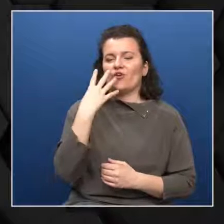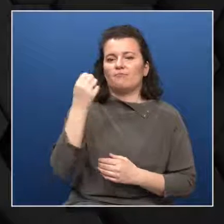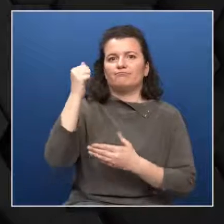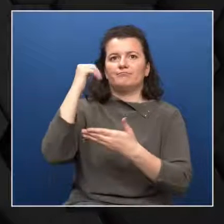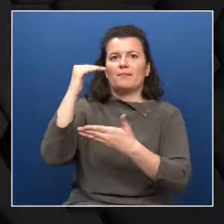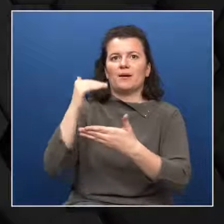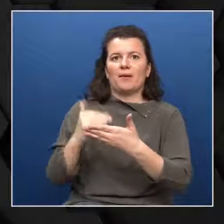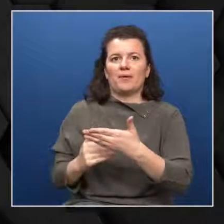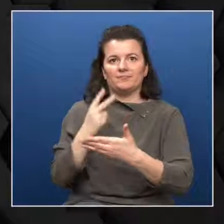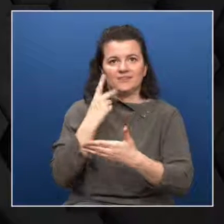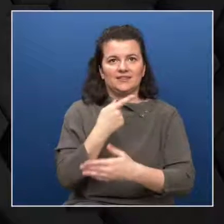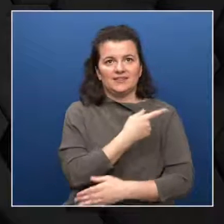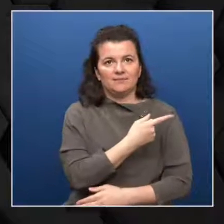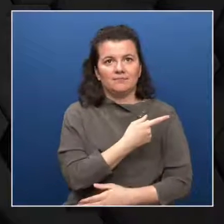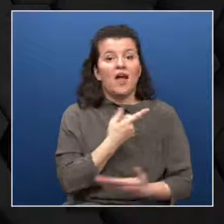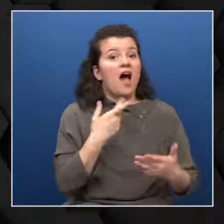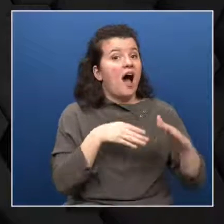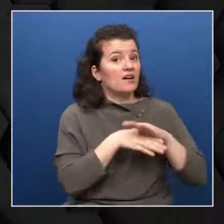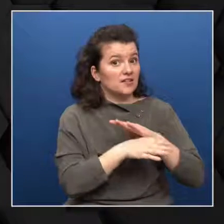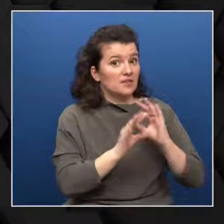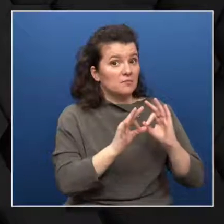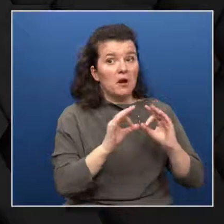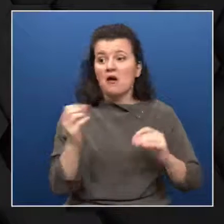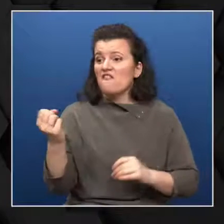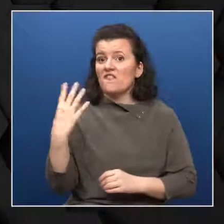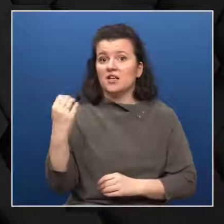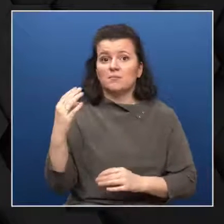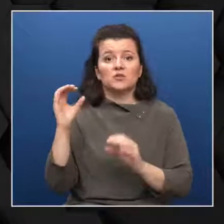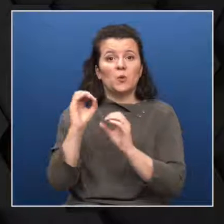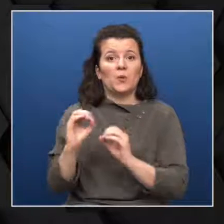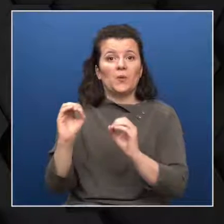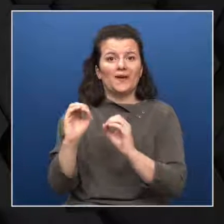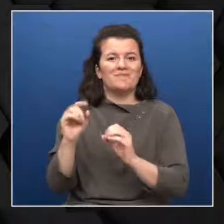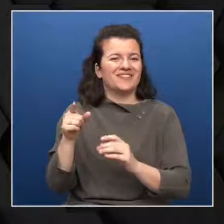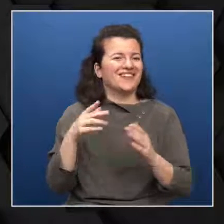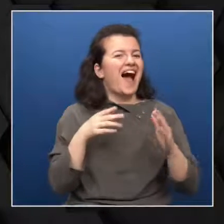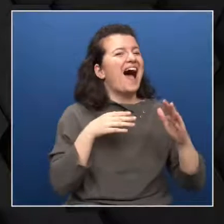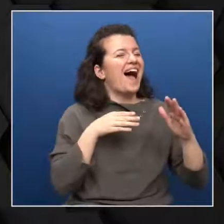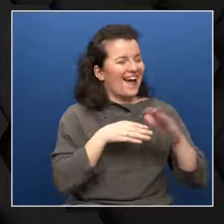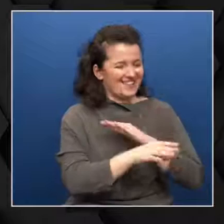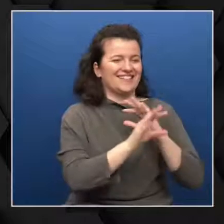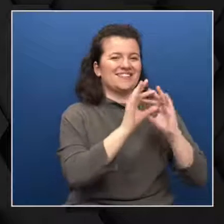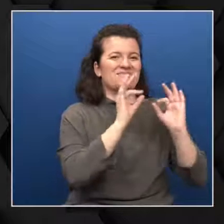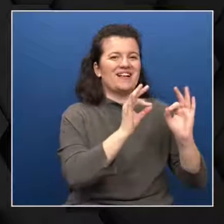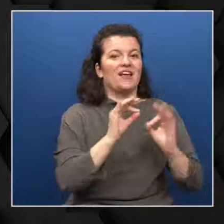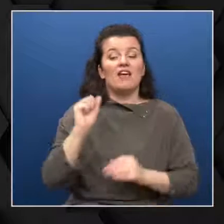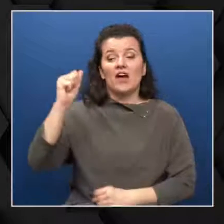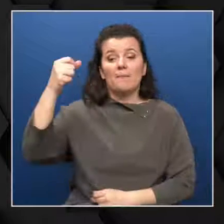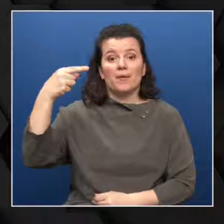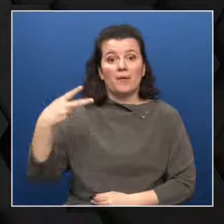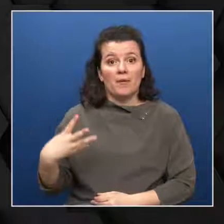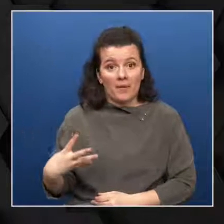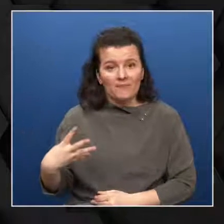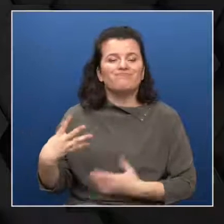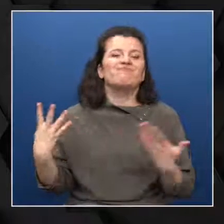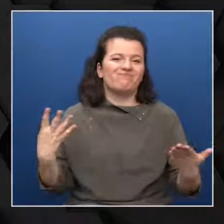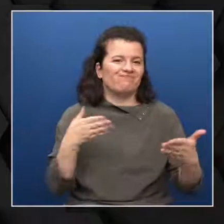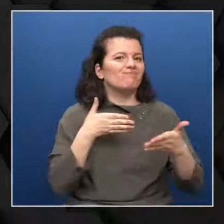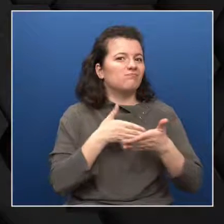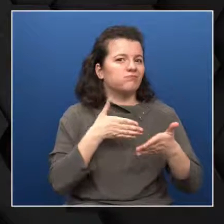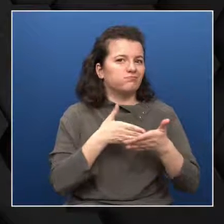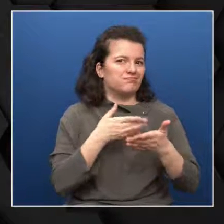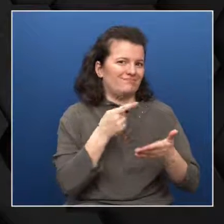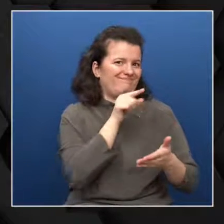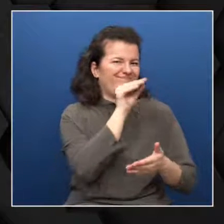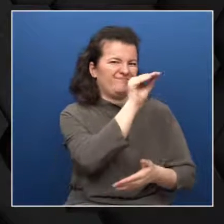FastPass, I shouldn't have any issues. No issues here. So that's great. So I'm going to close that. Now I'm going to go back to the inaccessible